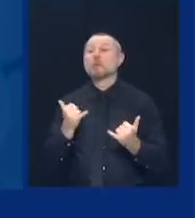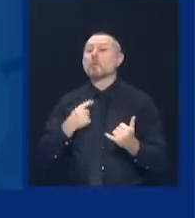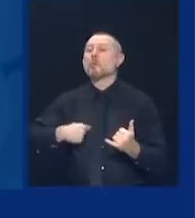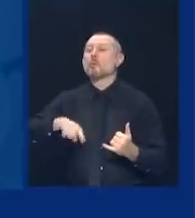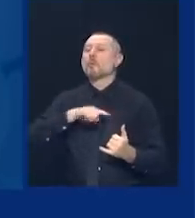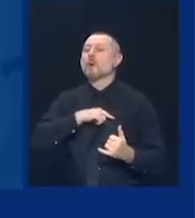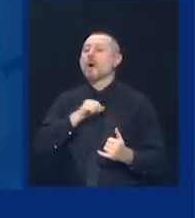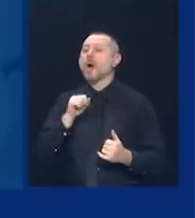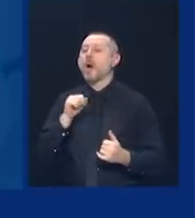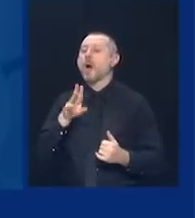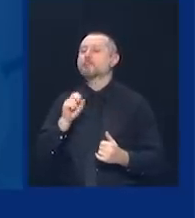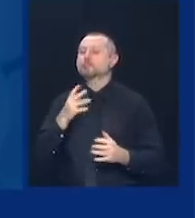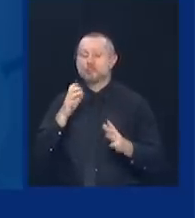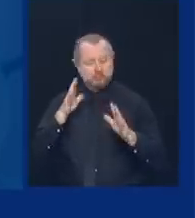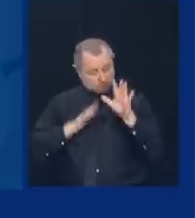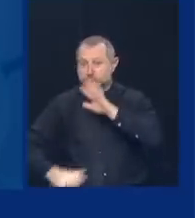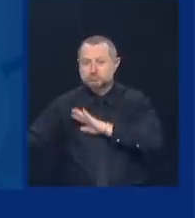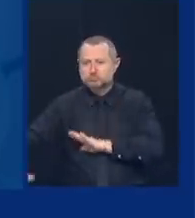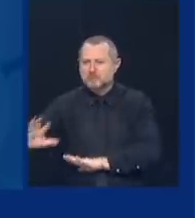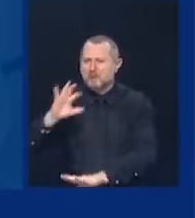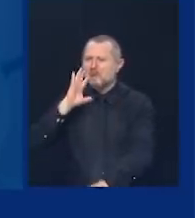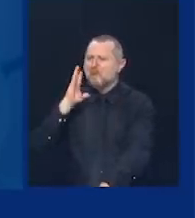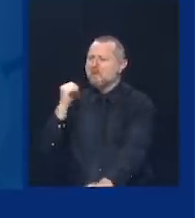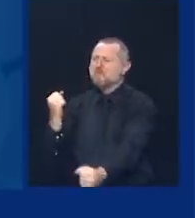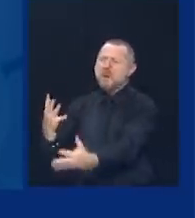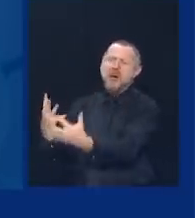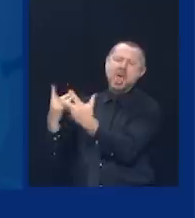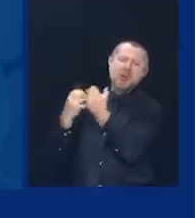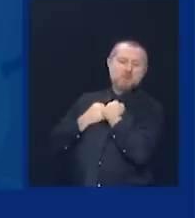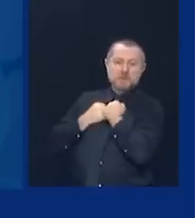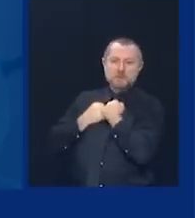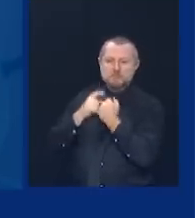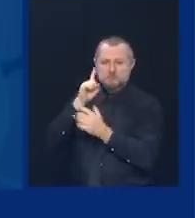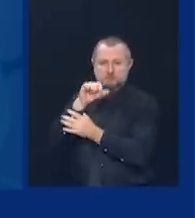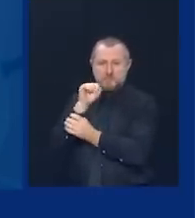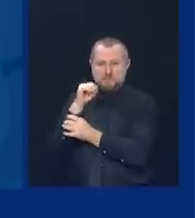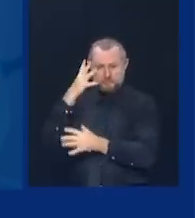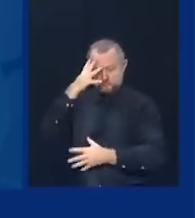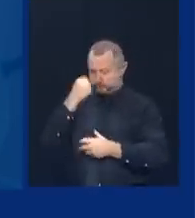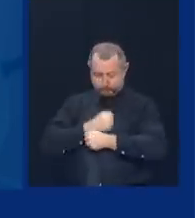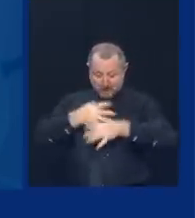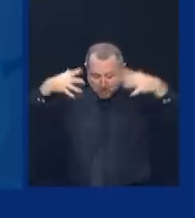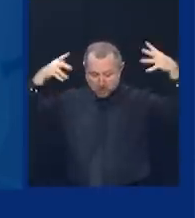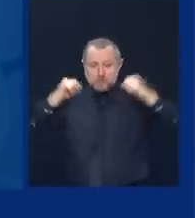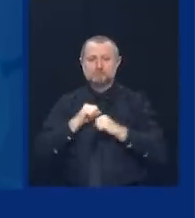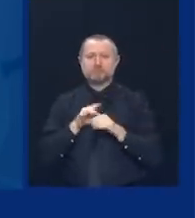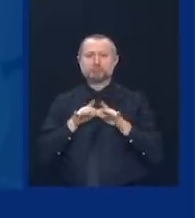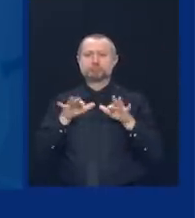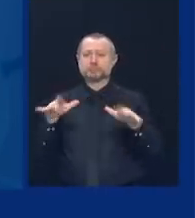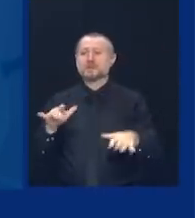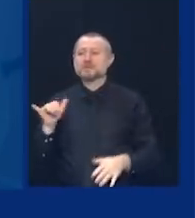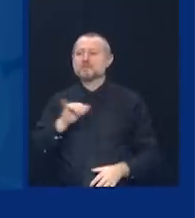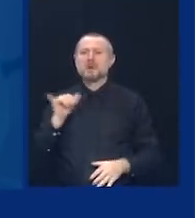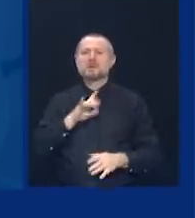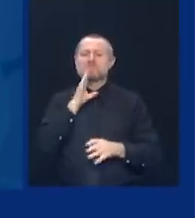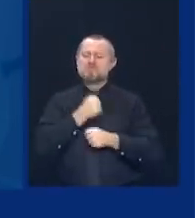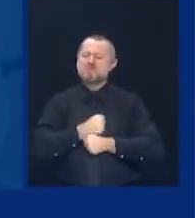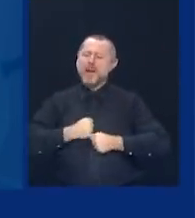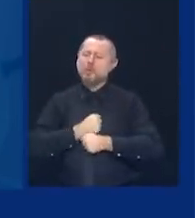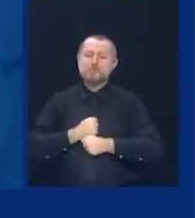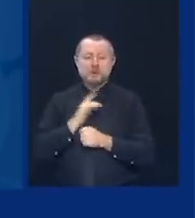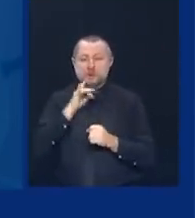It was coming from Europe. Nobody told us. It exploded. It was like sending a bomb over in a tanker.